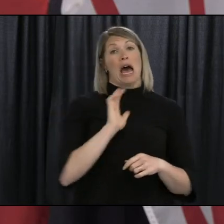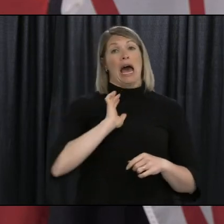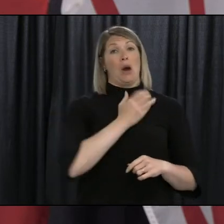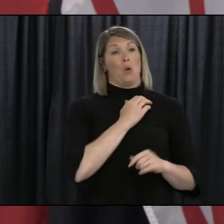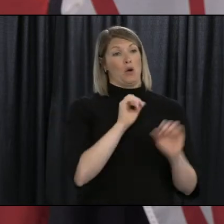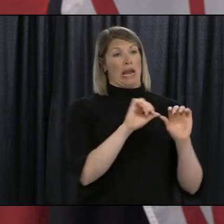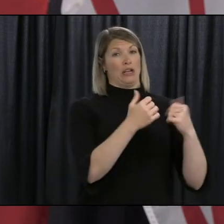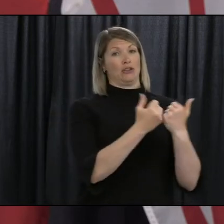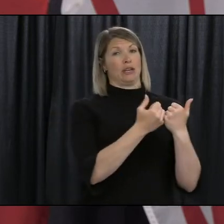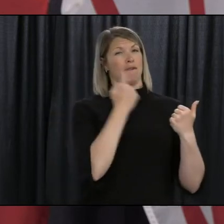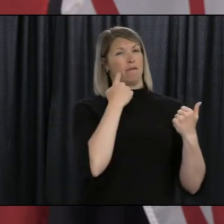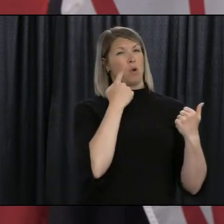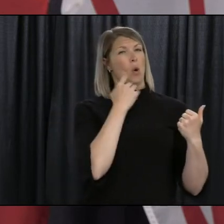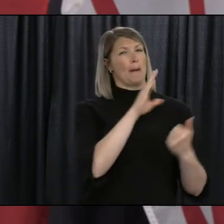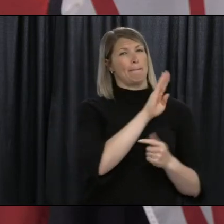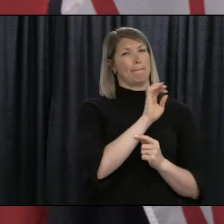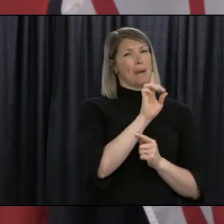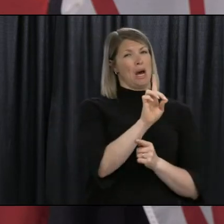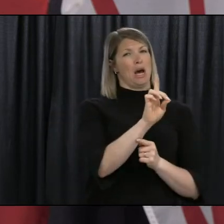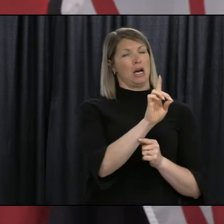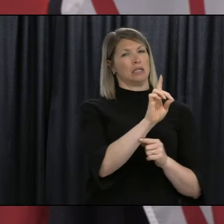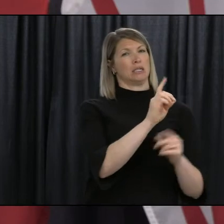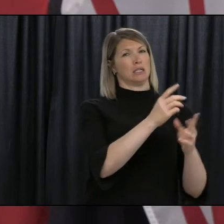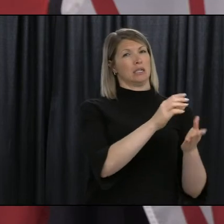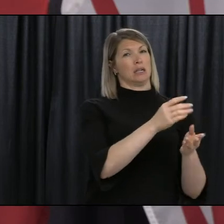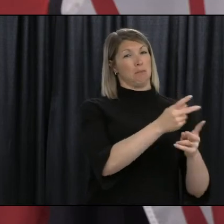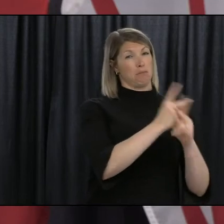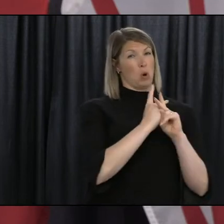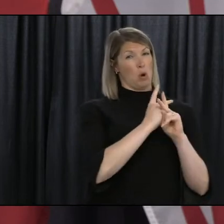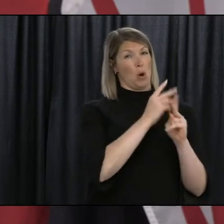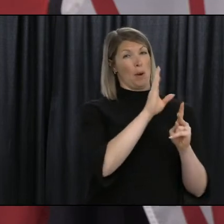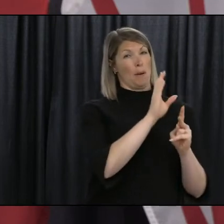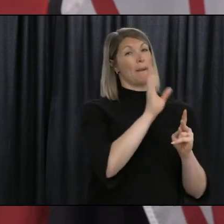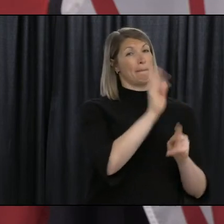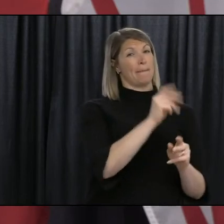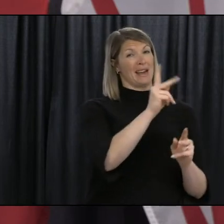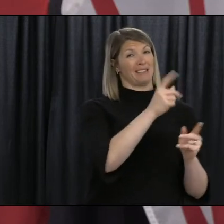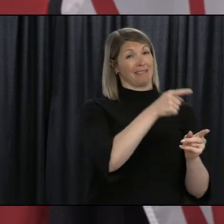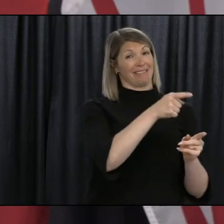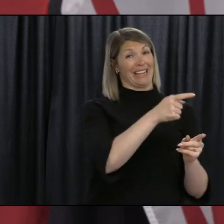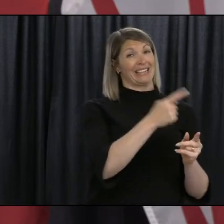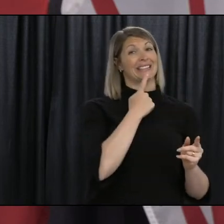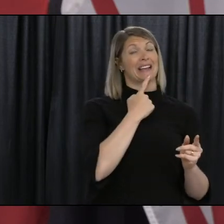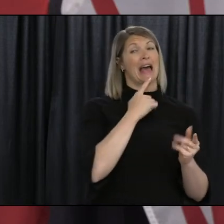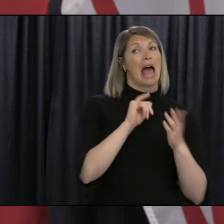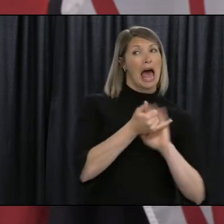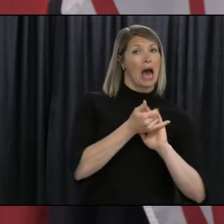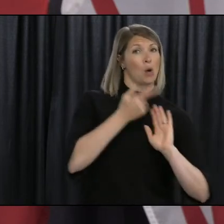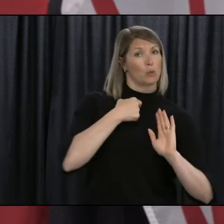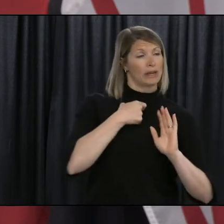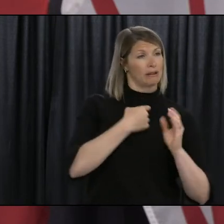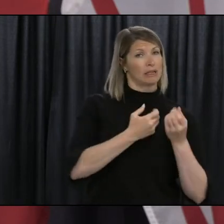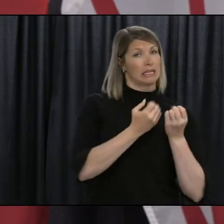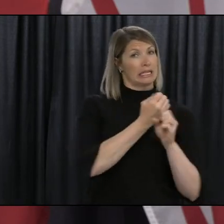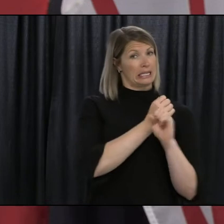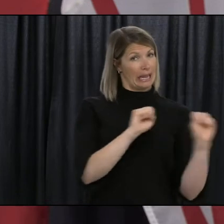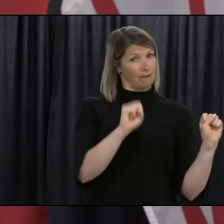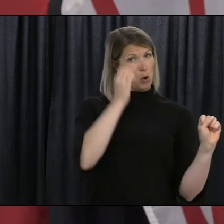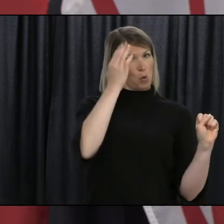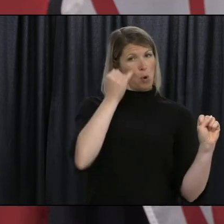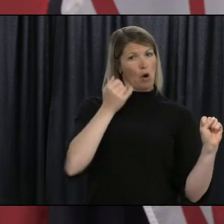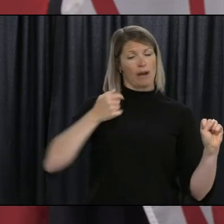that one of the greatest strengths in keeping our bond ratings up in this province is the sound